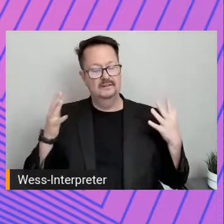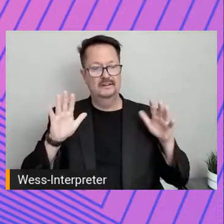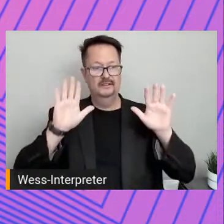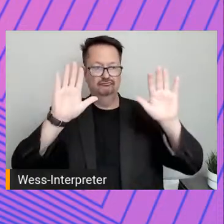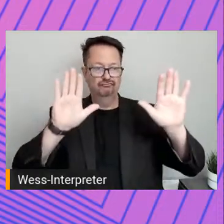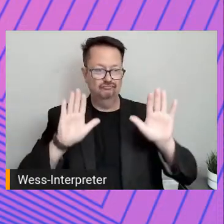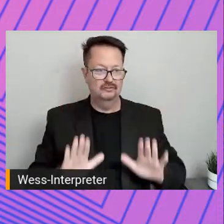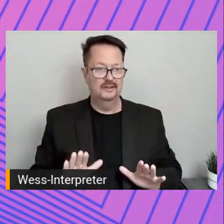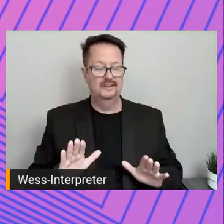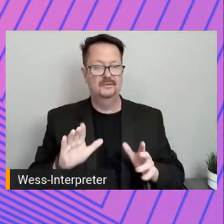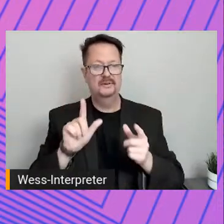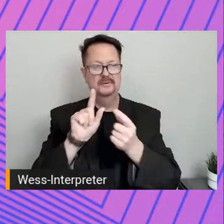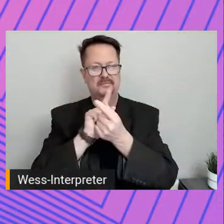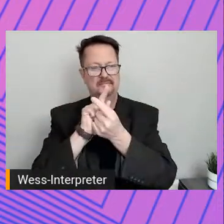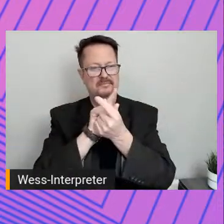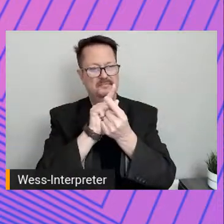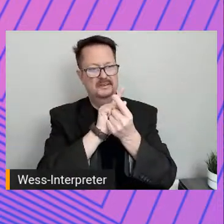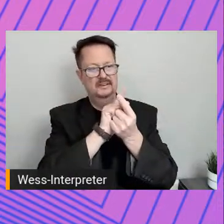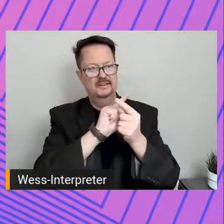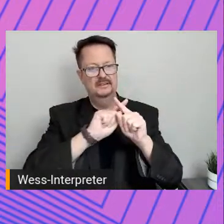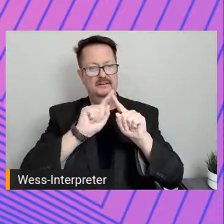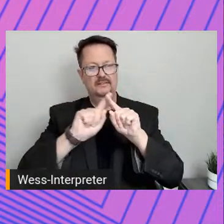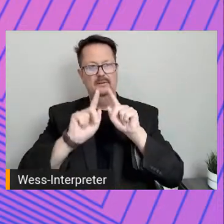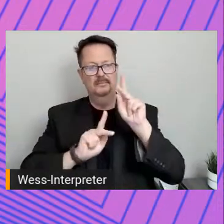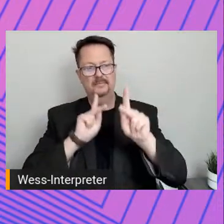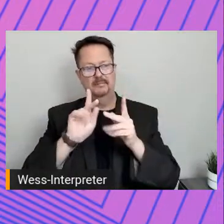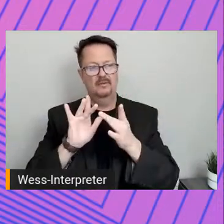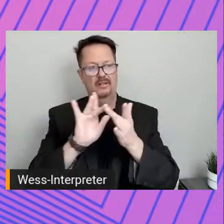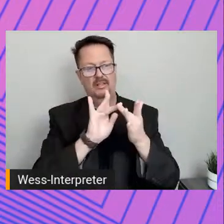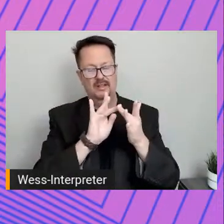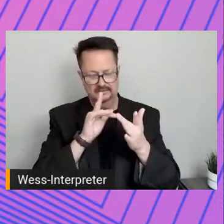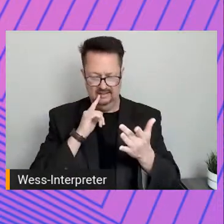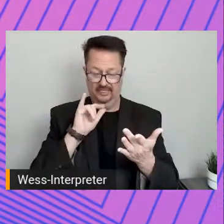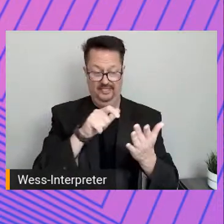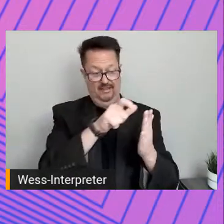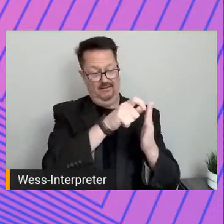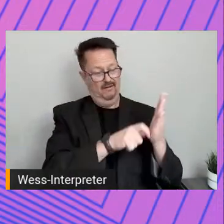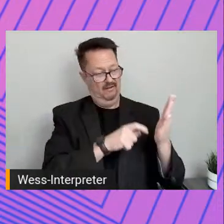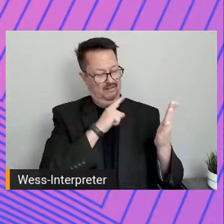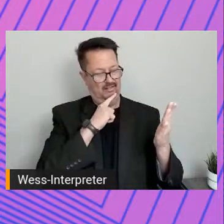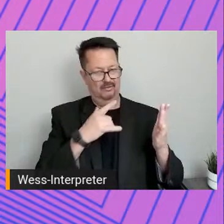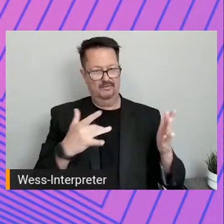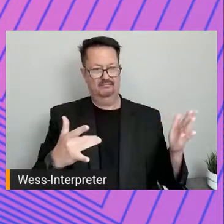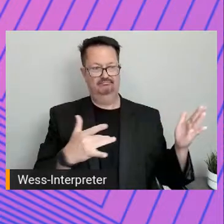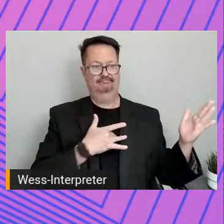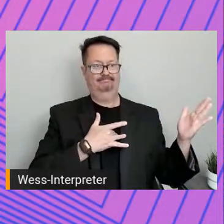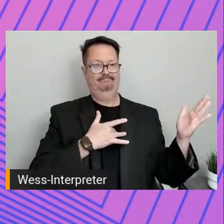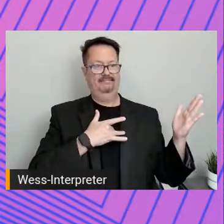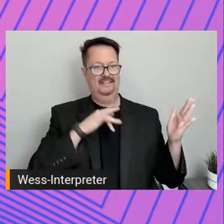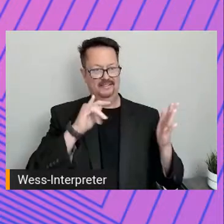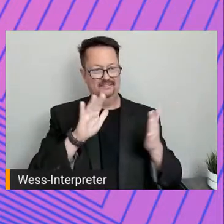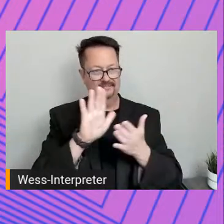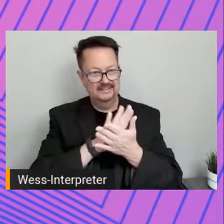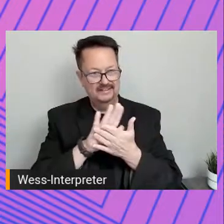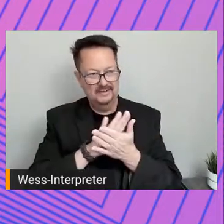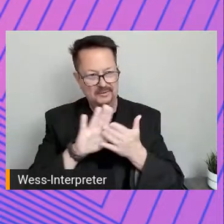to meet different people online and they reach out to you and say, hey, this particular article really helped me, or this video was great.